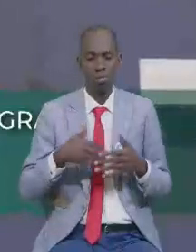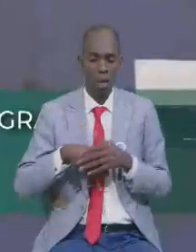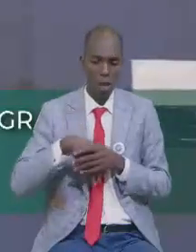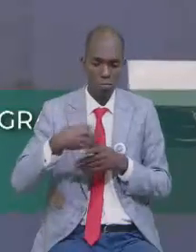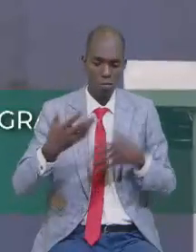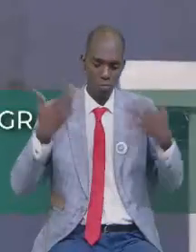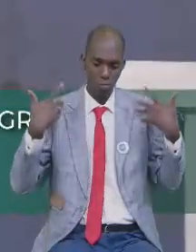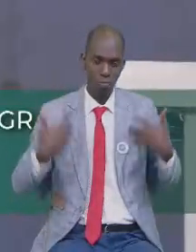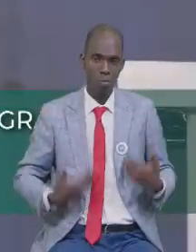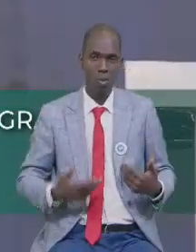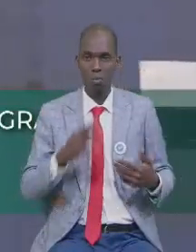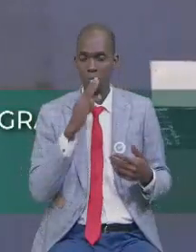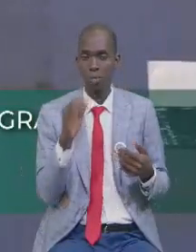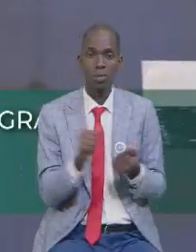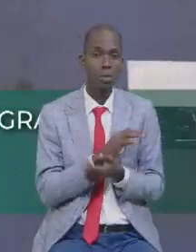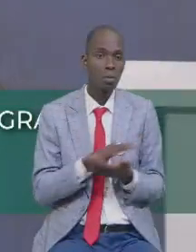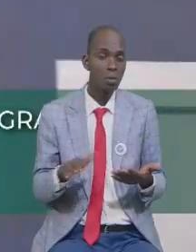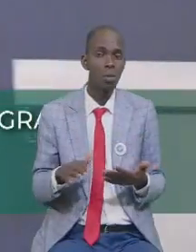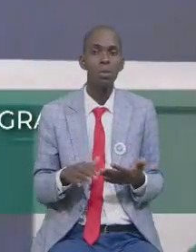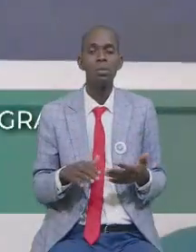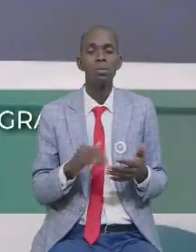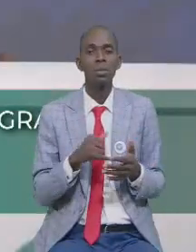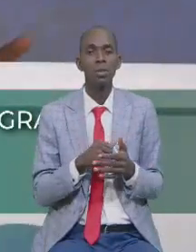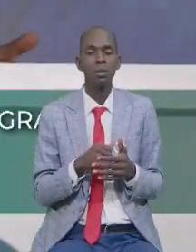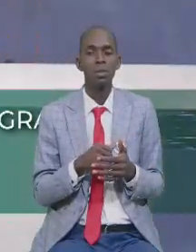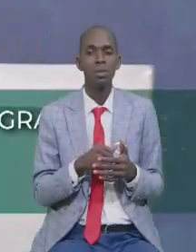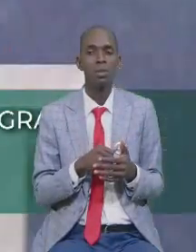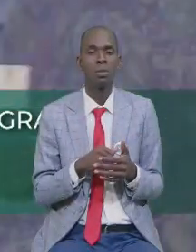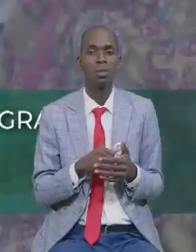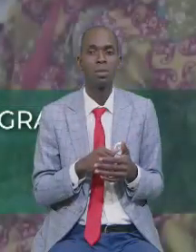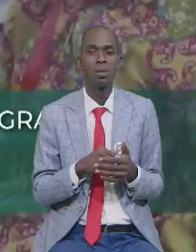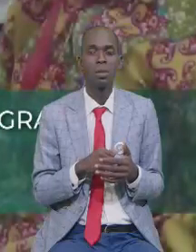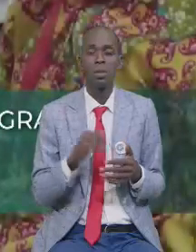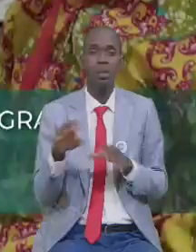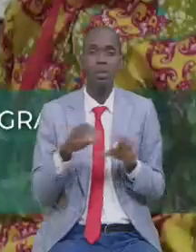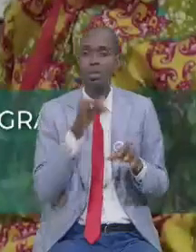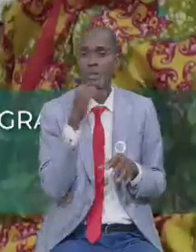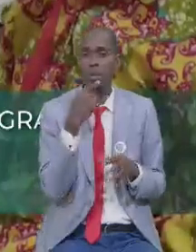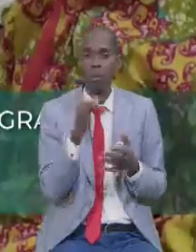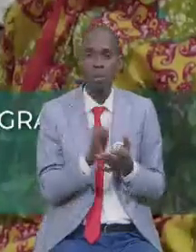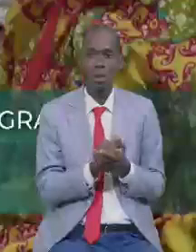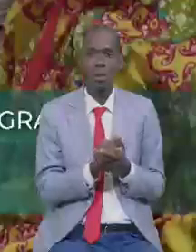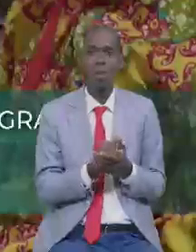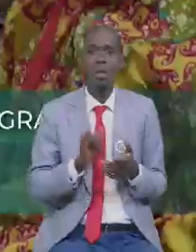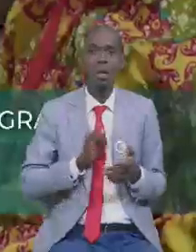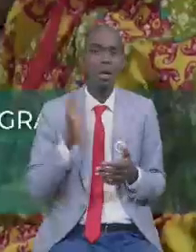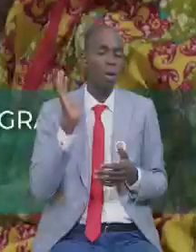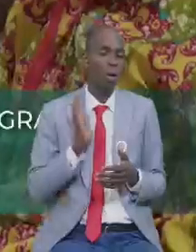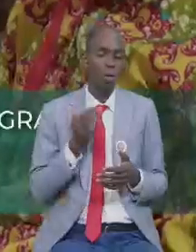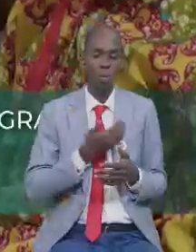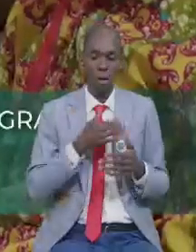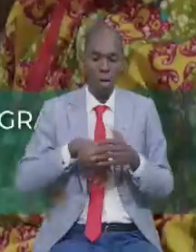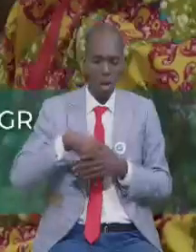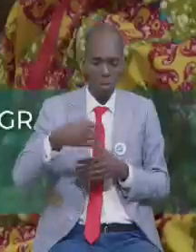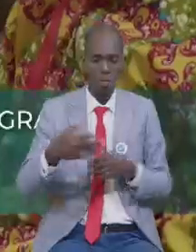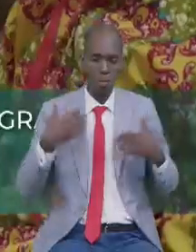perish, it's not saying our outward man is going to be weak. No, he said,